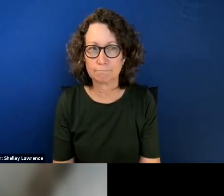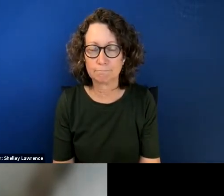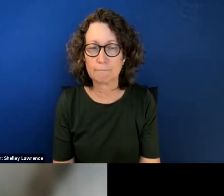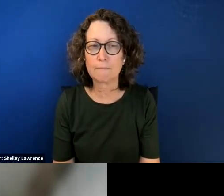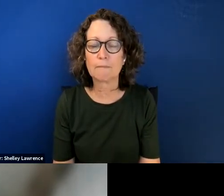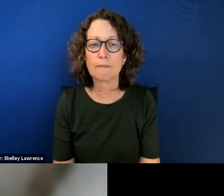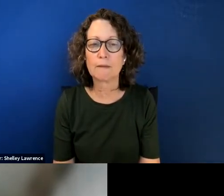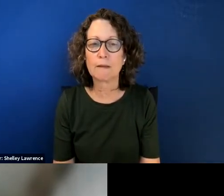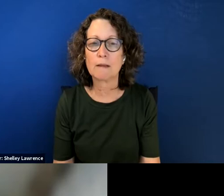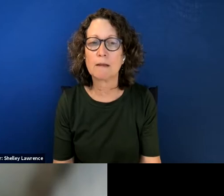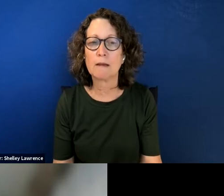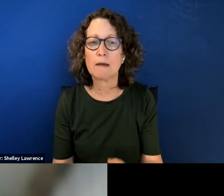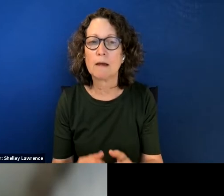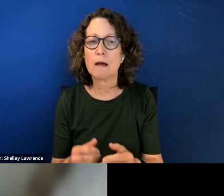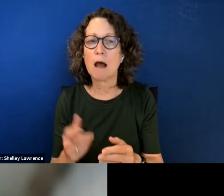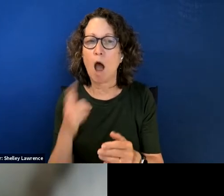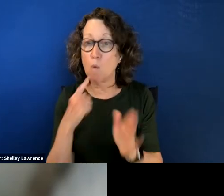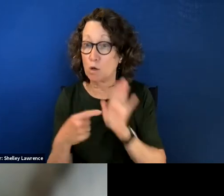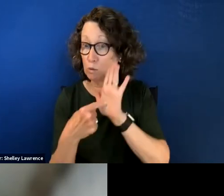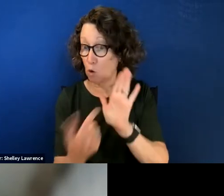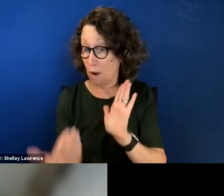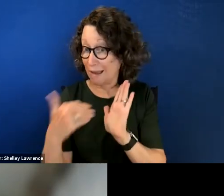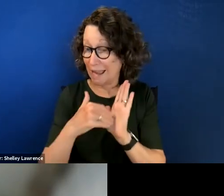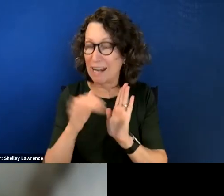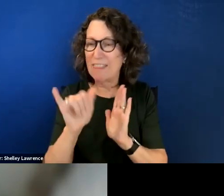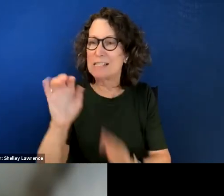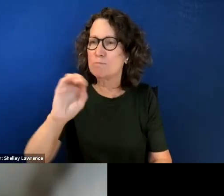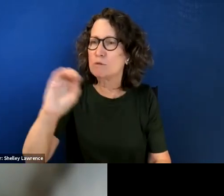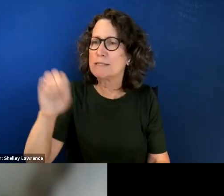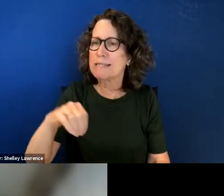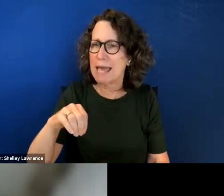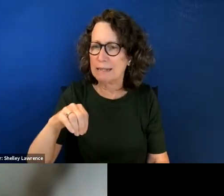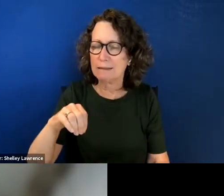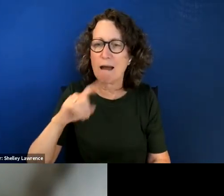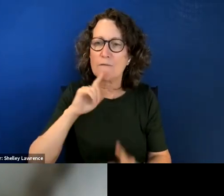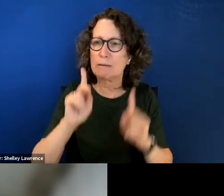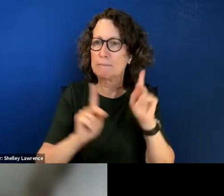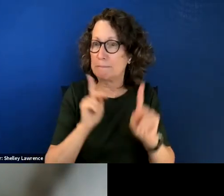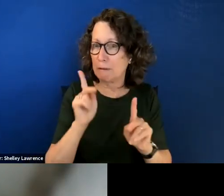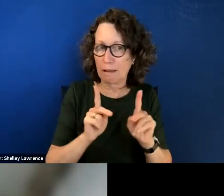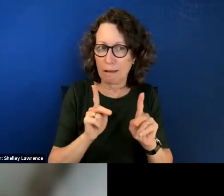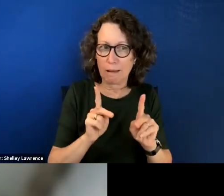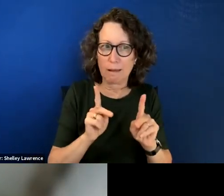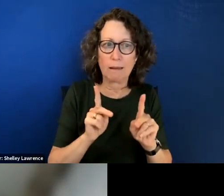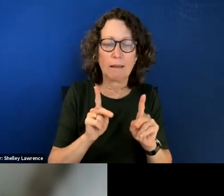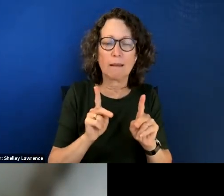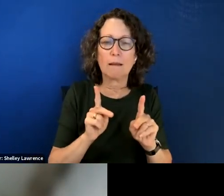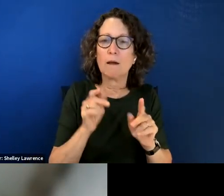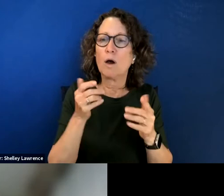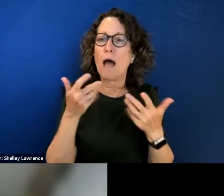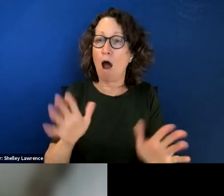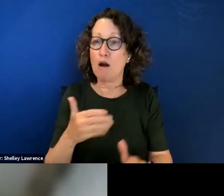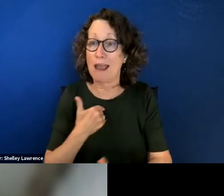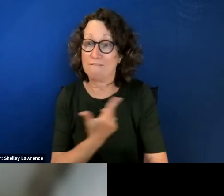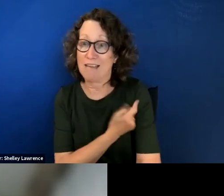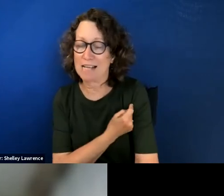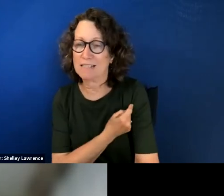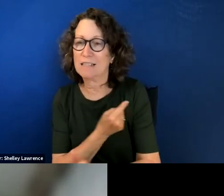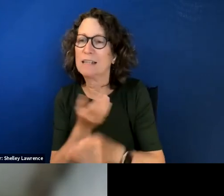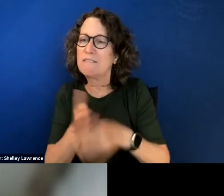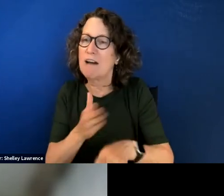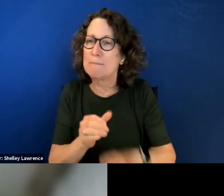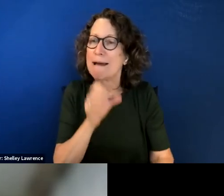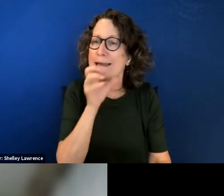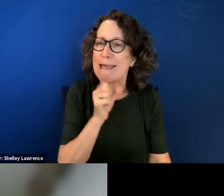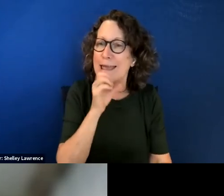Wanted to bring this back to you. This is the percent of individuals who are vaccinated by age in our